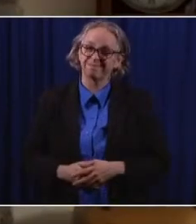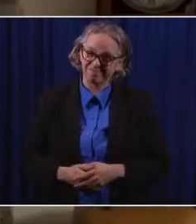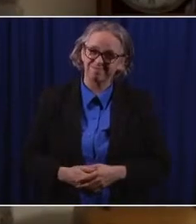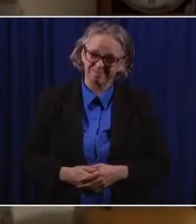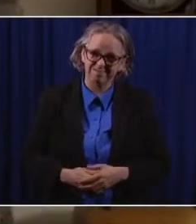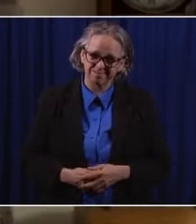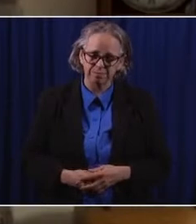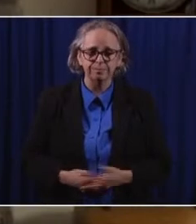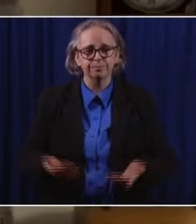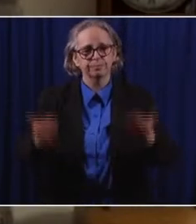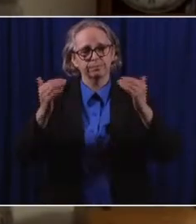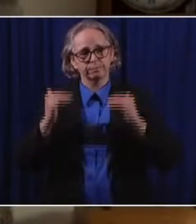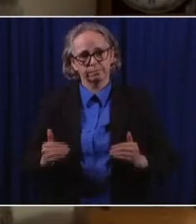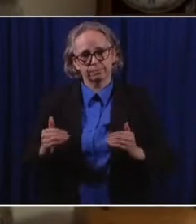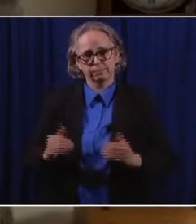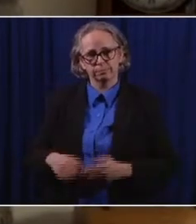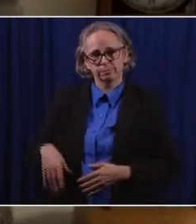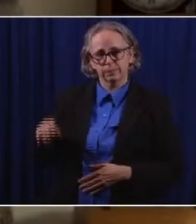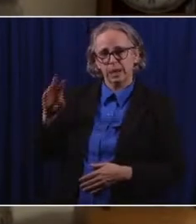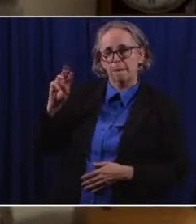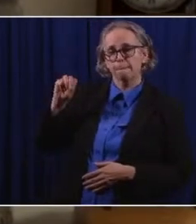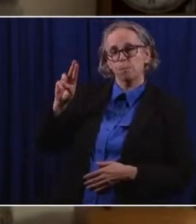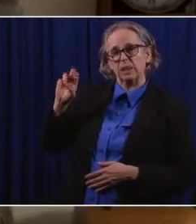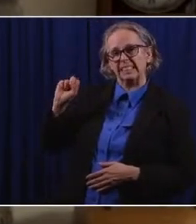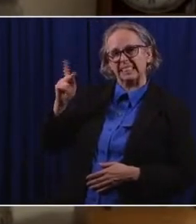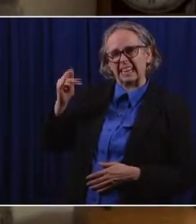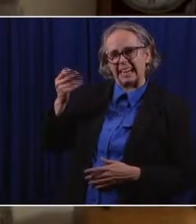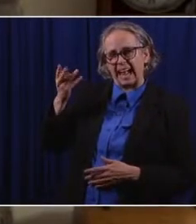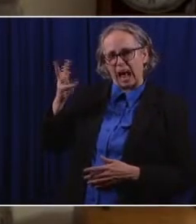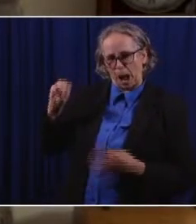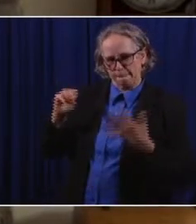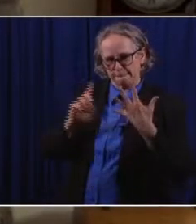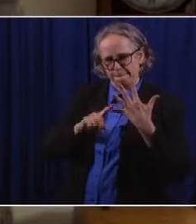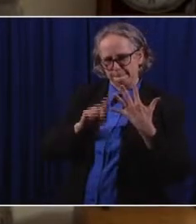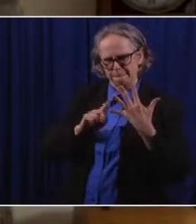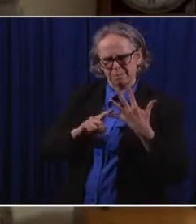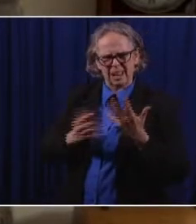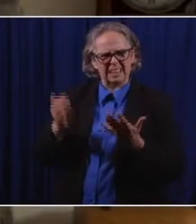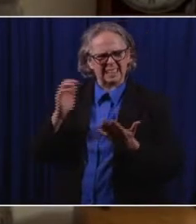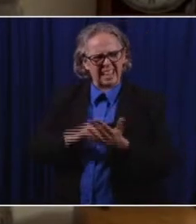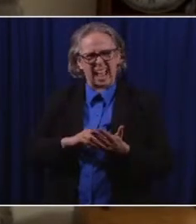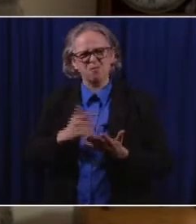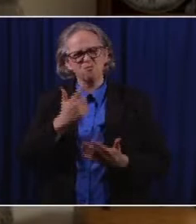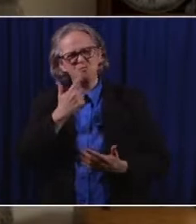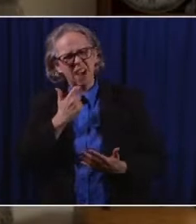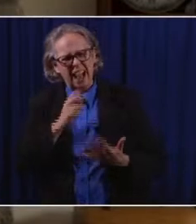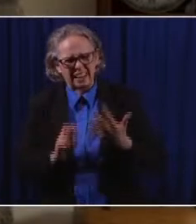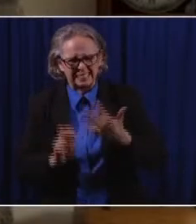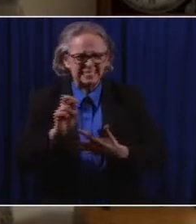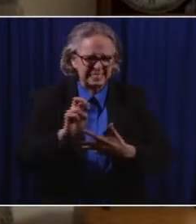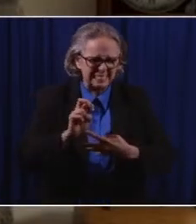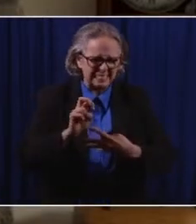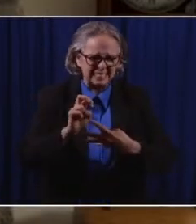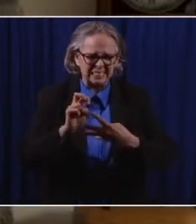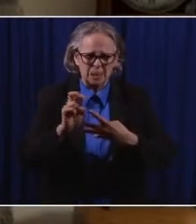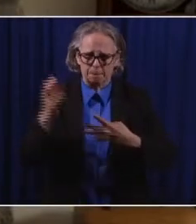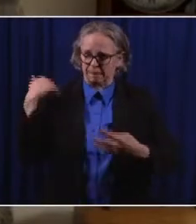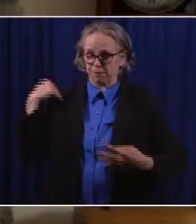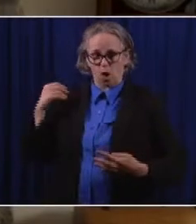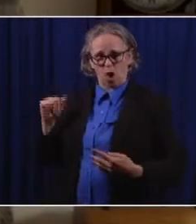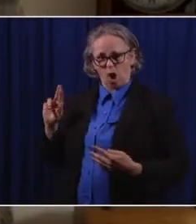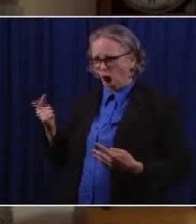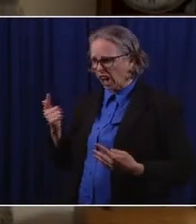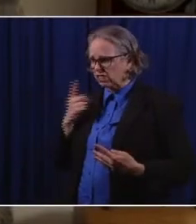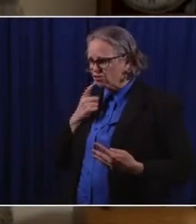to Muskingum. They return, unfortunately, to red this week. The county was last red on August 13th, only